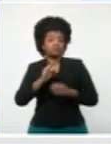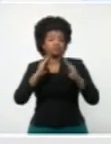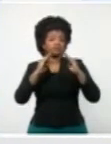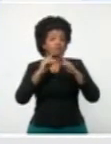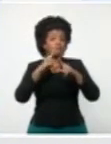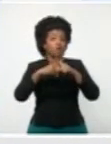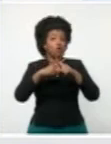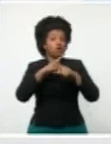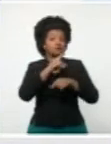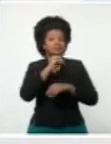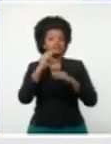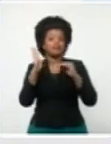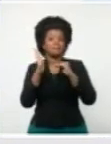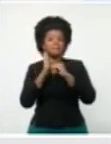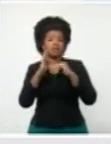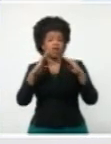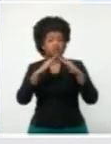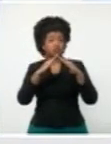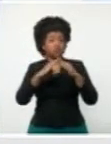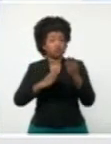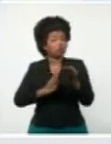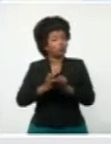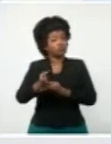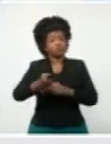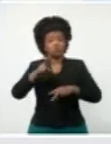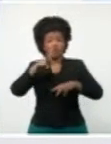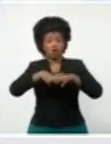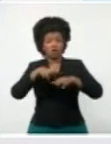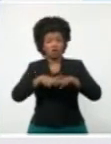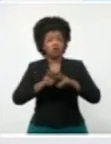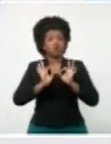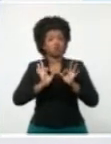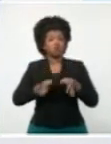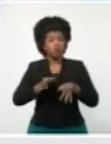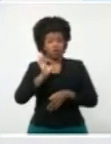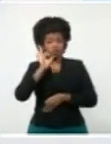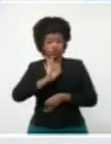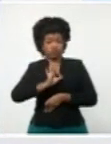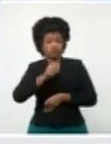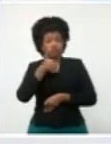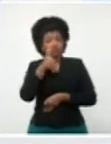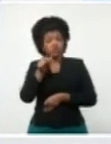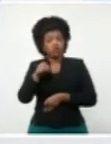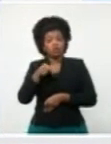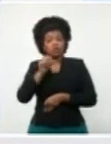per 100,000 inhabitants, it remains with Havana with